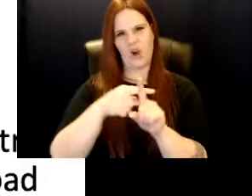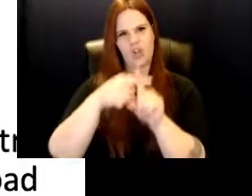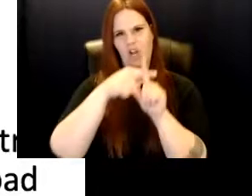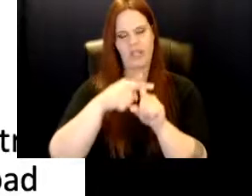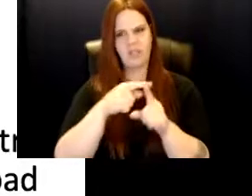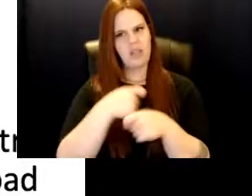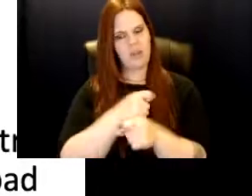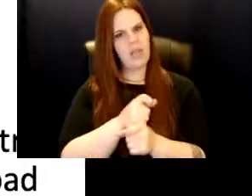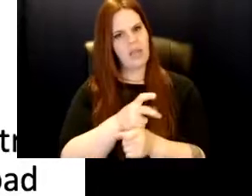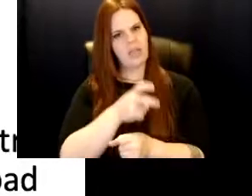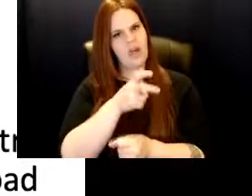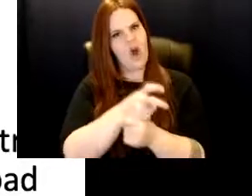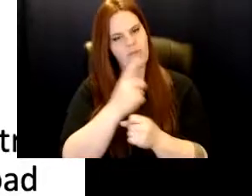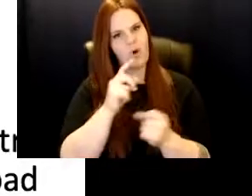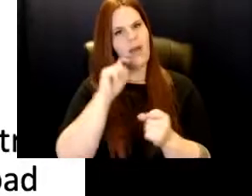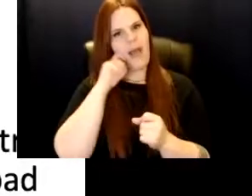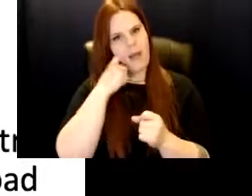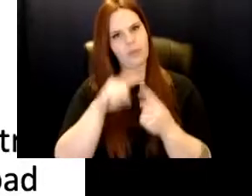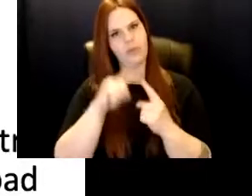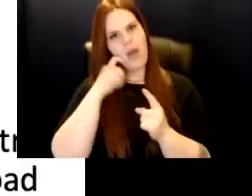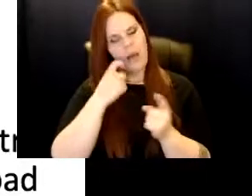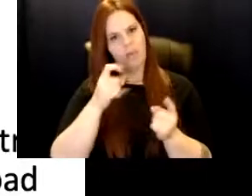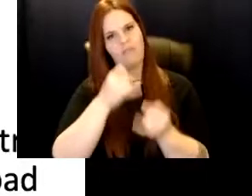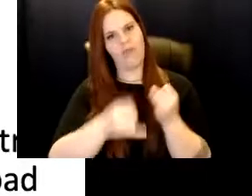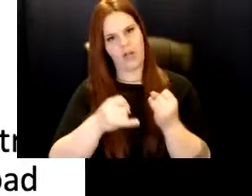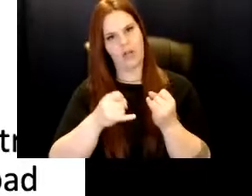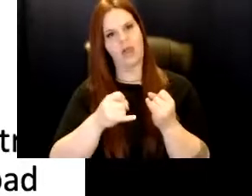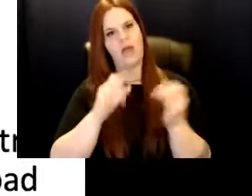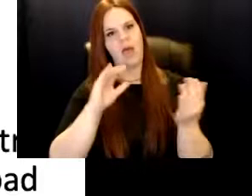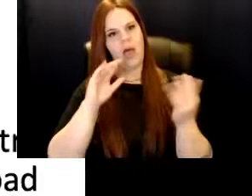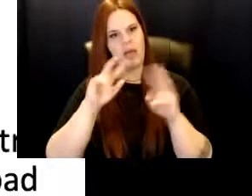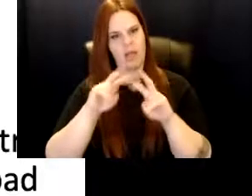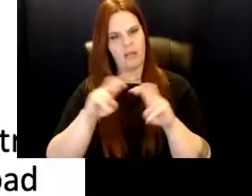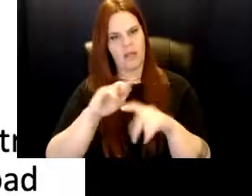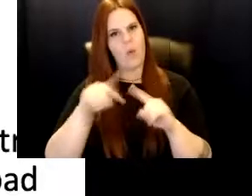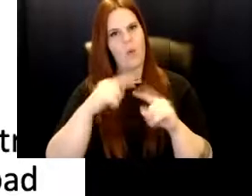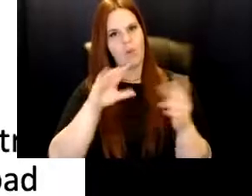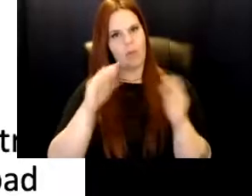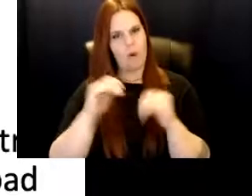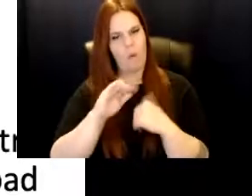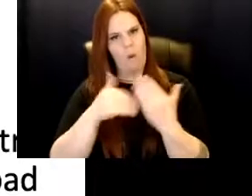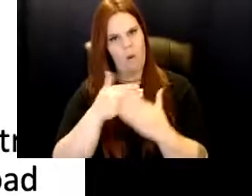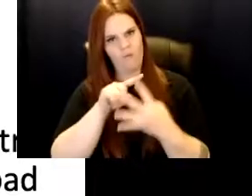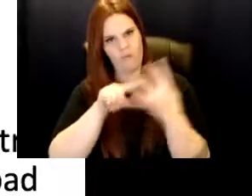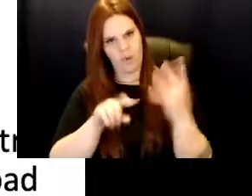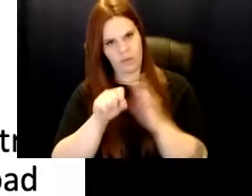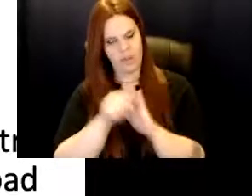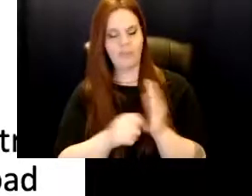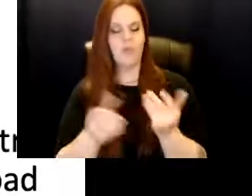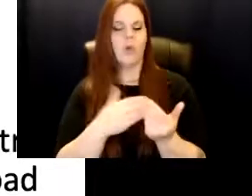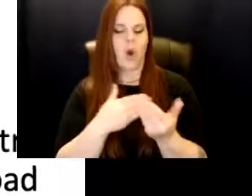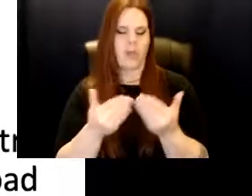difficult for an apple-to-apple final analysis through Qualtrics when we compared all 4 states. Regardless, we've separated that